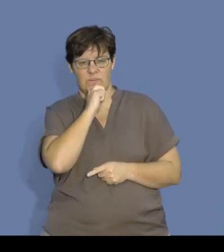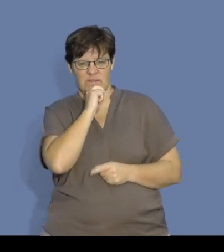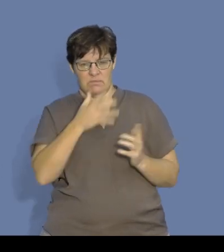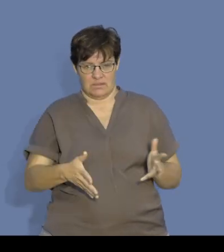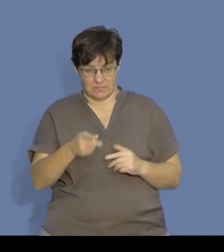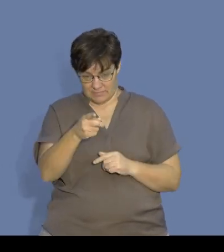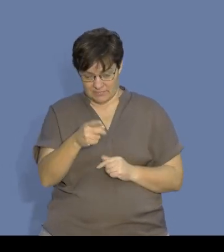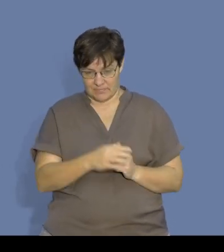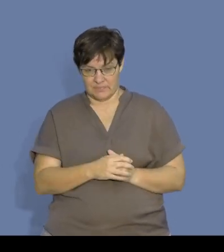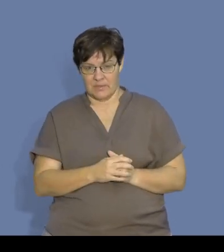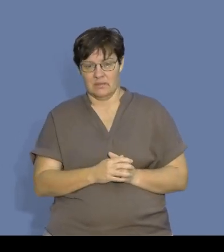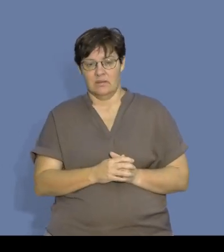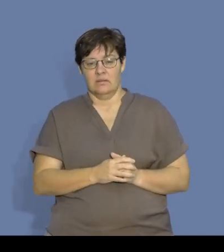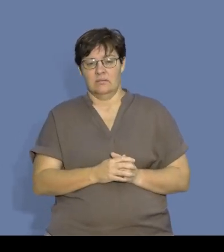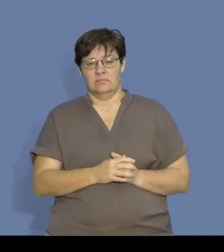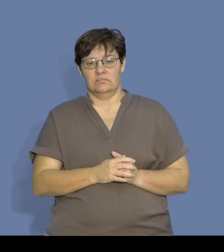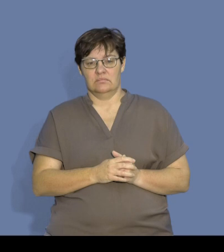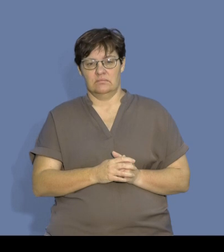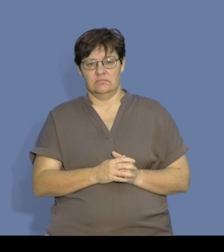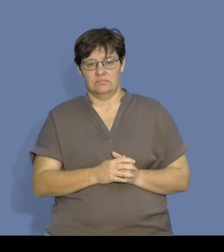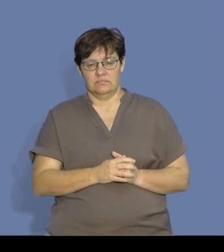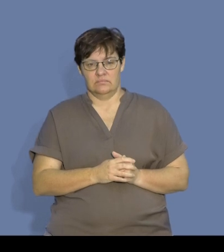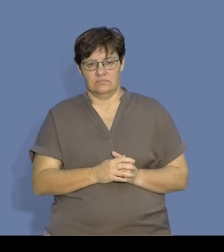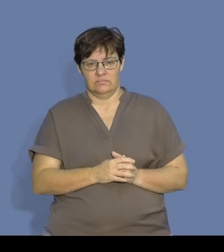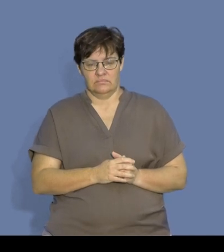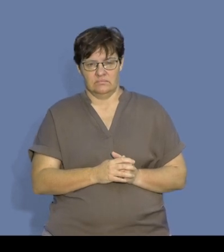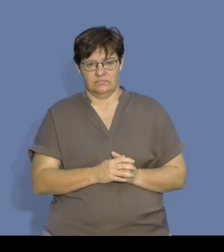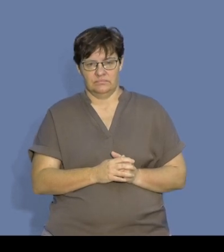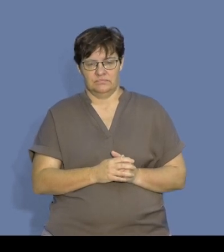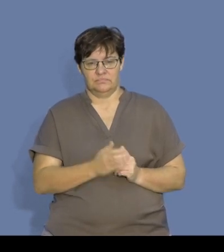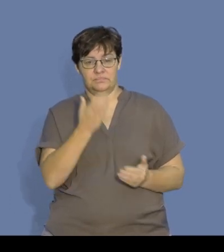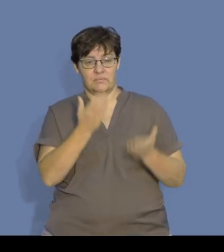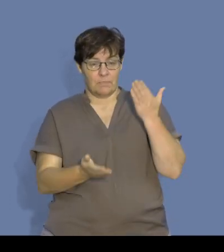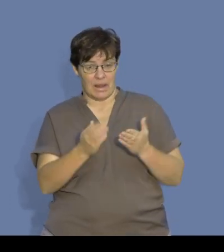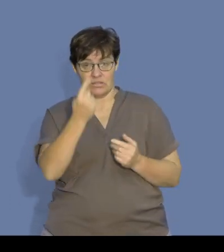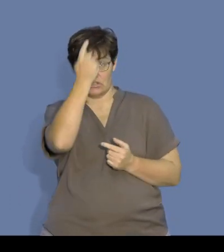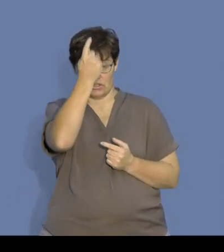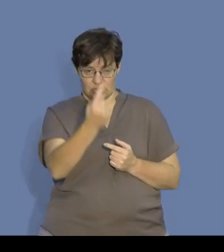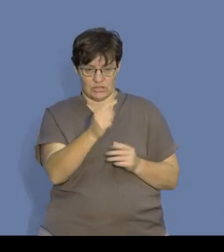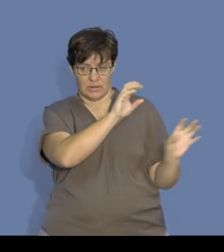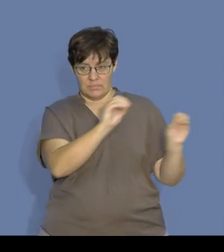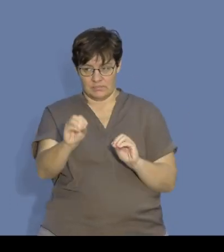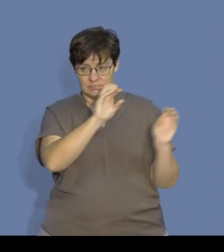on hand. So let's start by just bringing down the balances